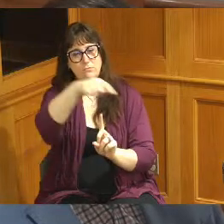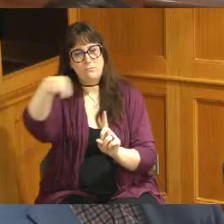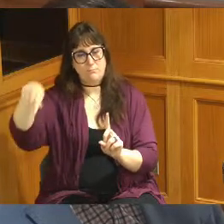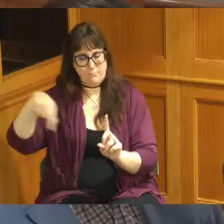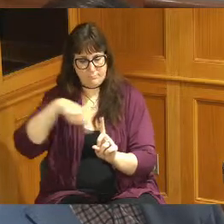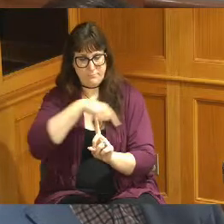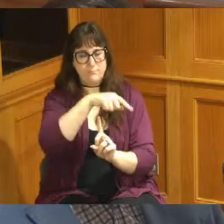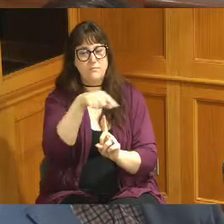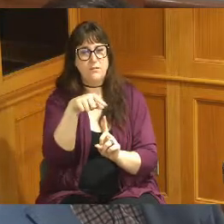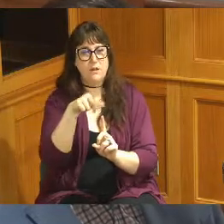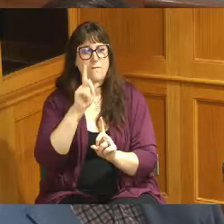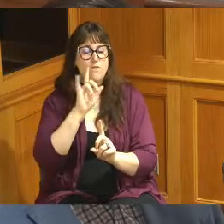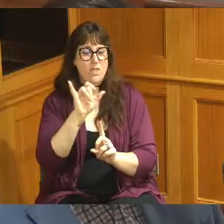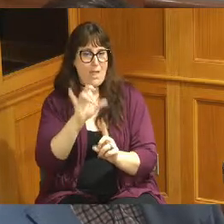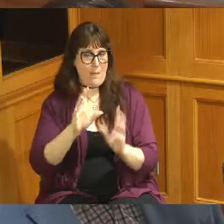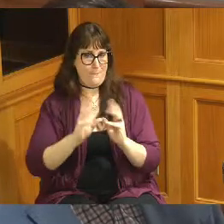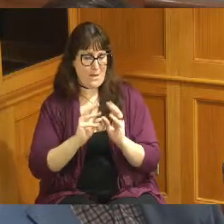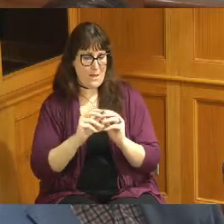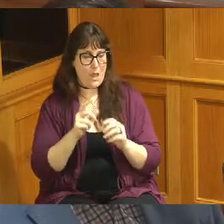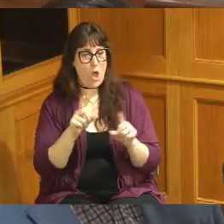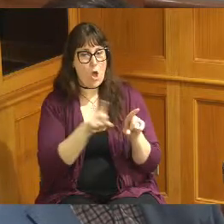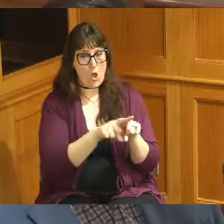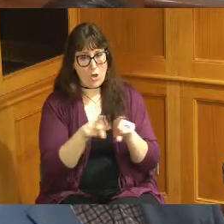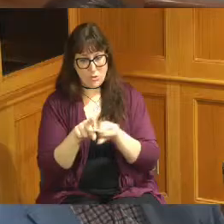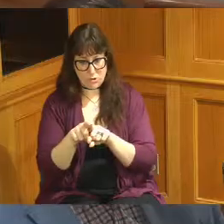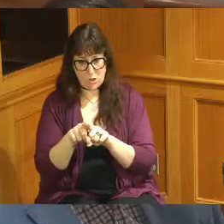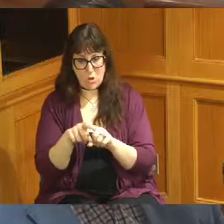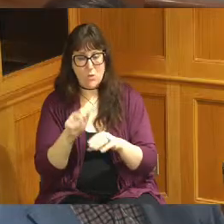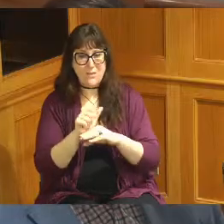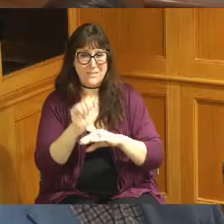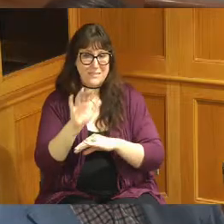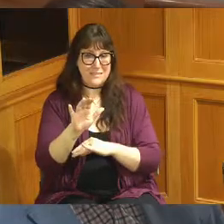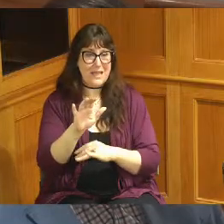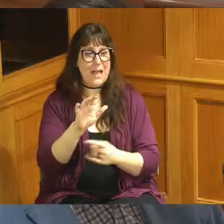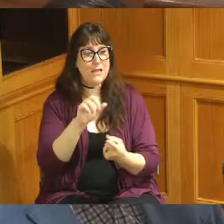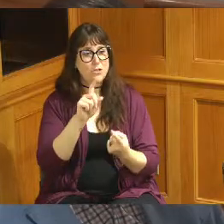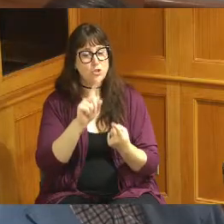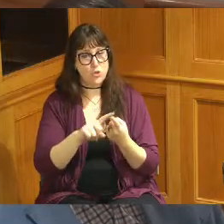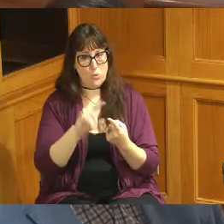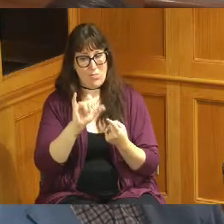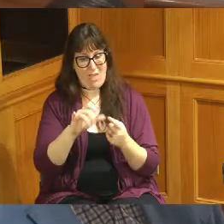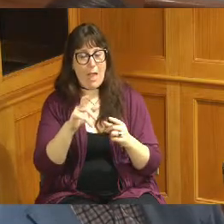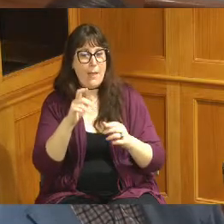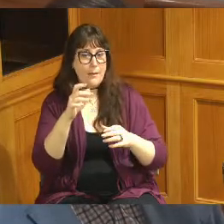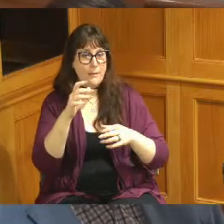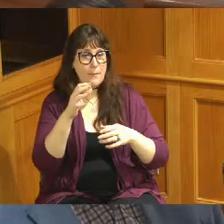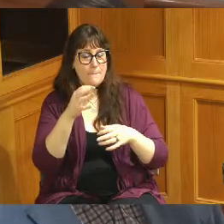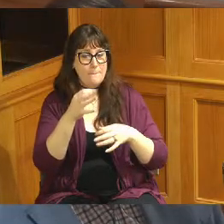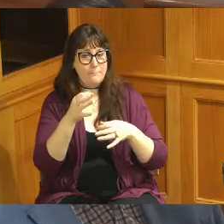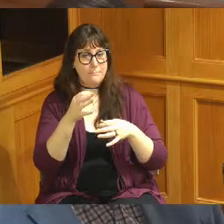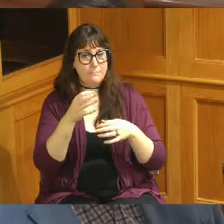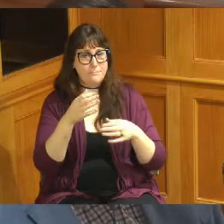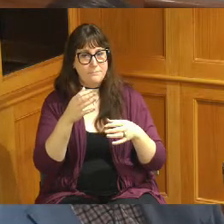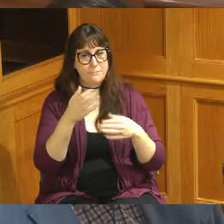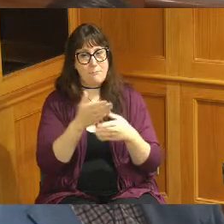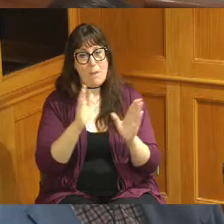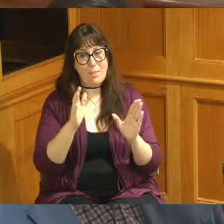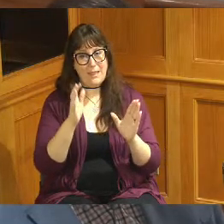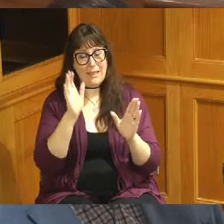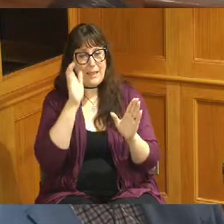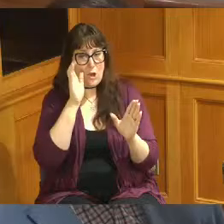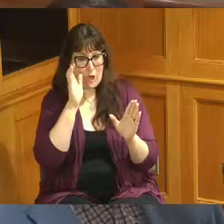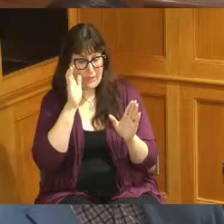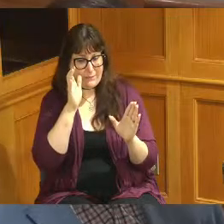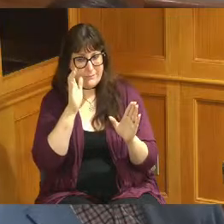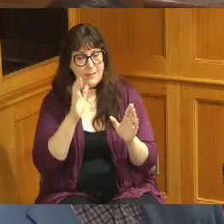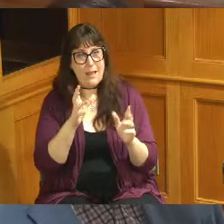200 feet. We also sent notices of the Hamilton County Rural Zoning Commission public hearing to everybody within 200 feet of the property. And then I believe